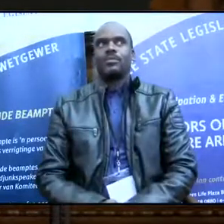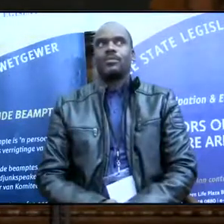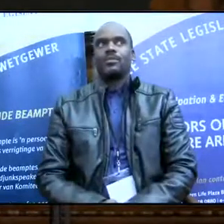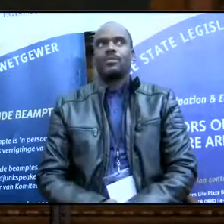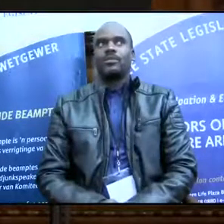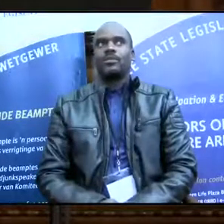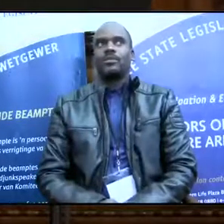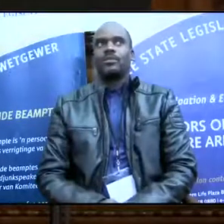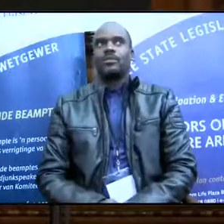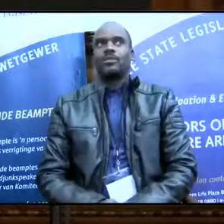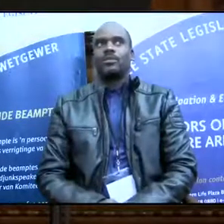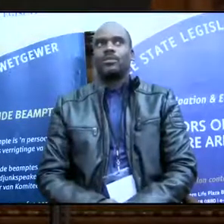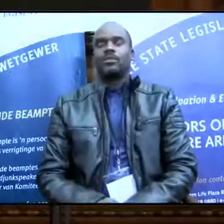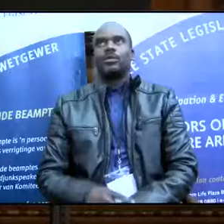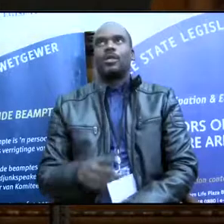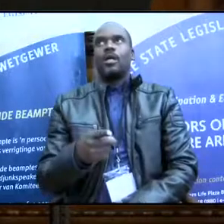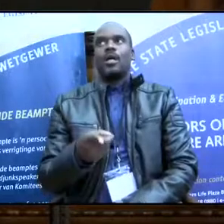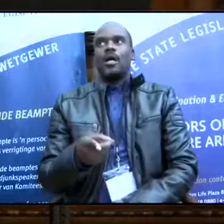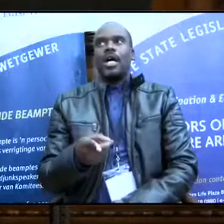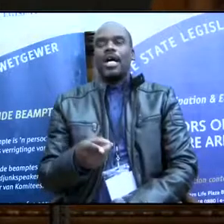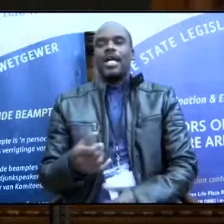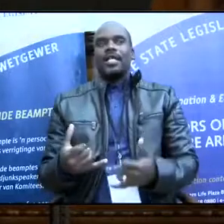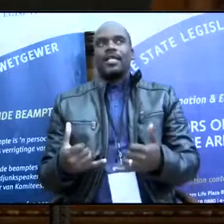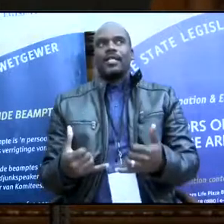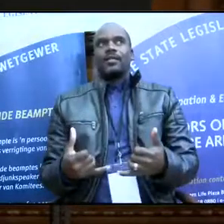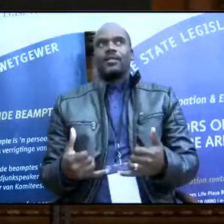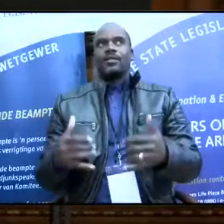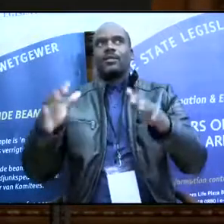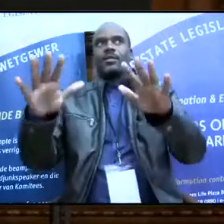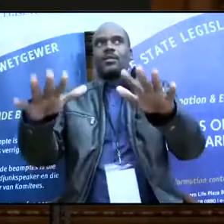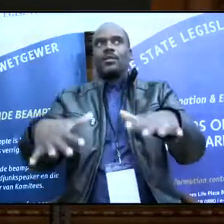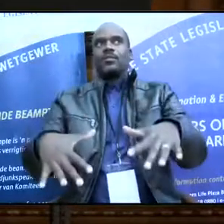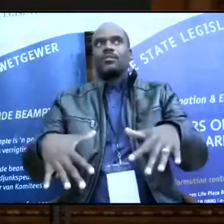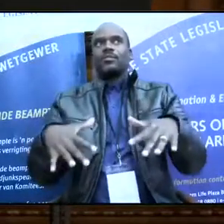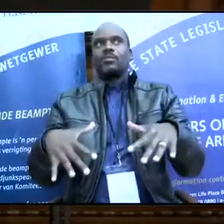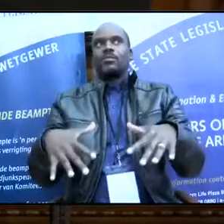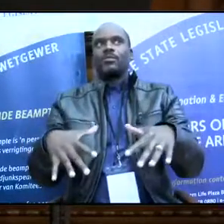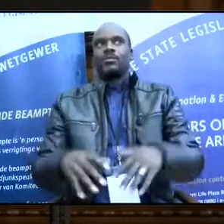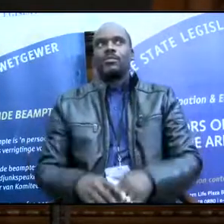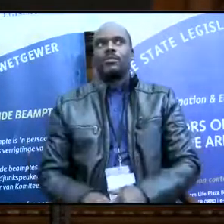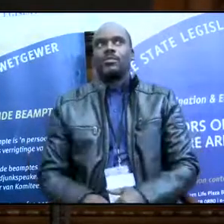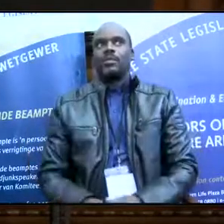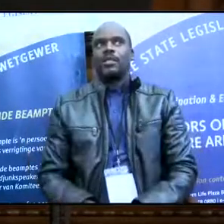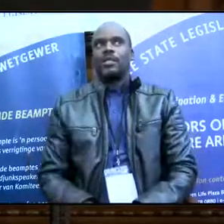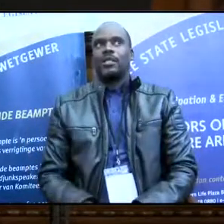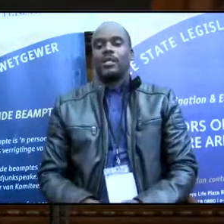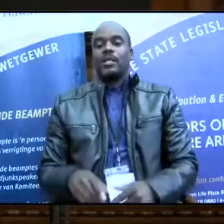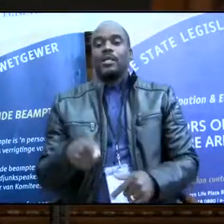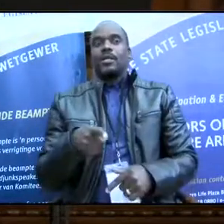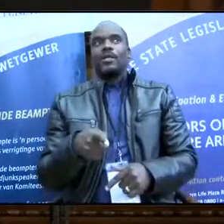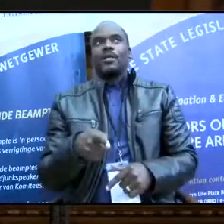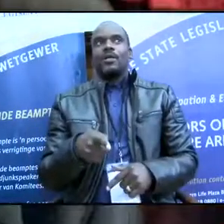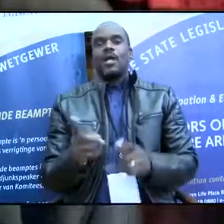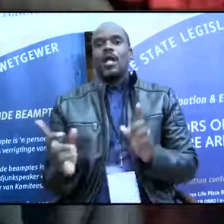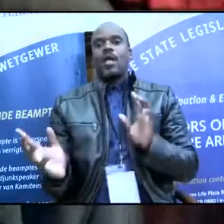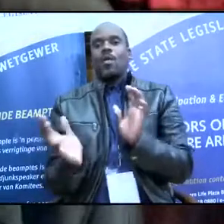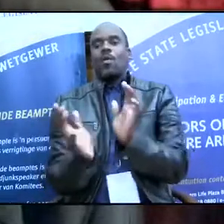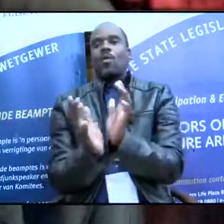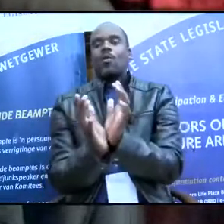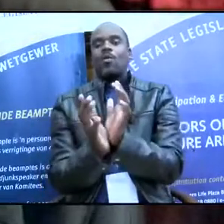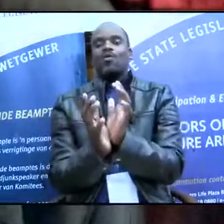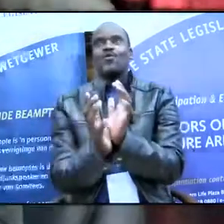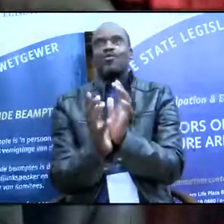unions across the province comrades ladies and gentlemen amandla honourable